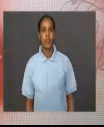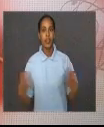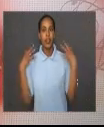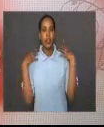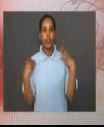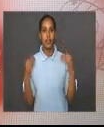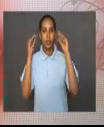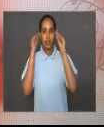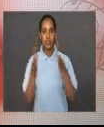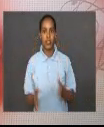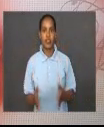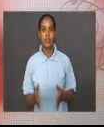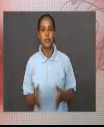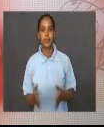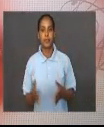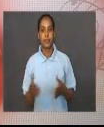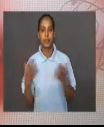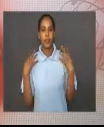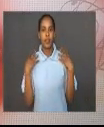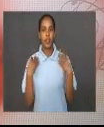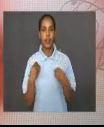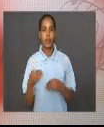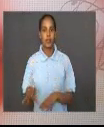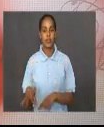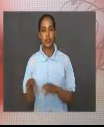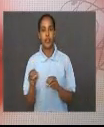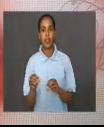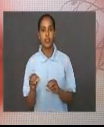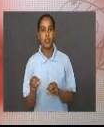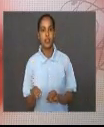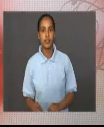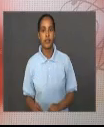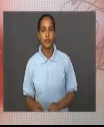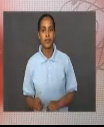Hello, teacher. Hello, students.